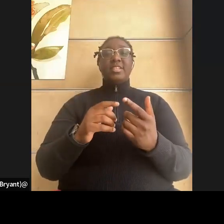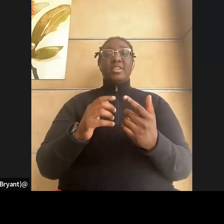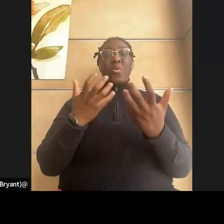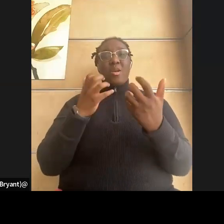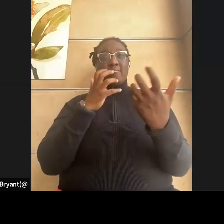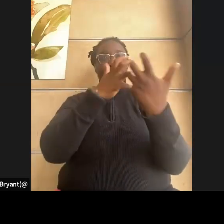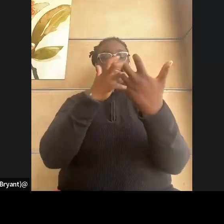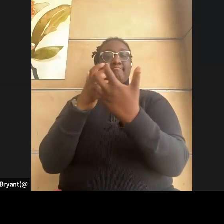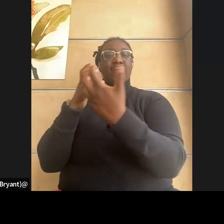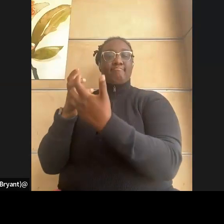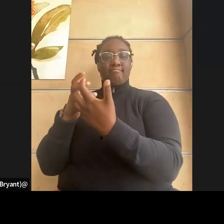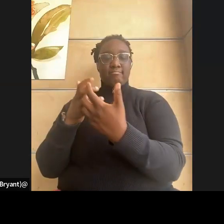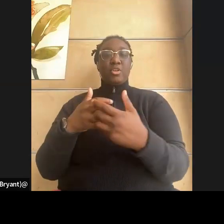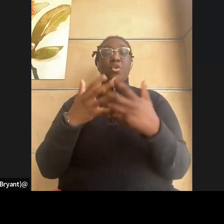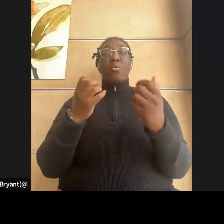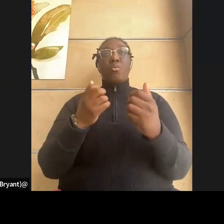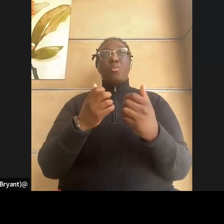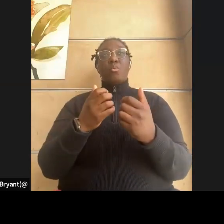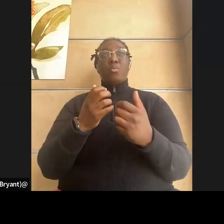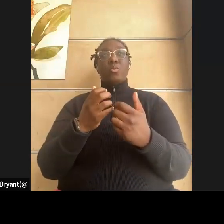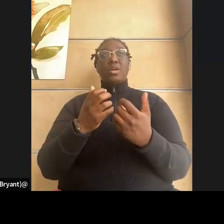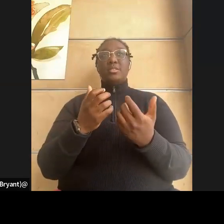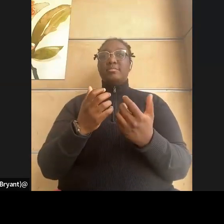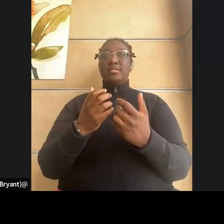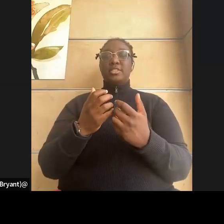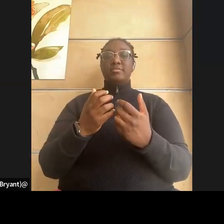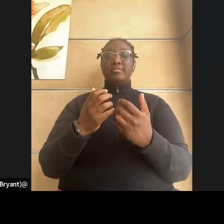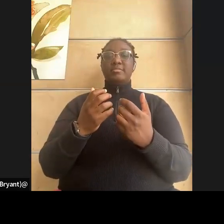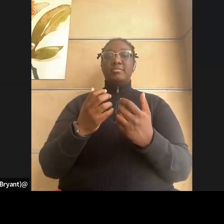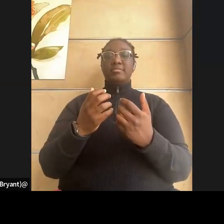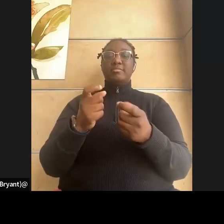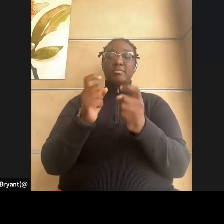to hear directly from our members. So this is a critical voice, and we're trying to use